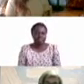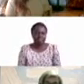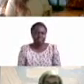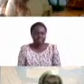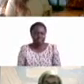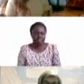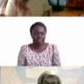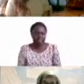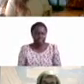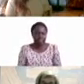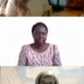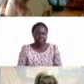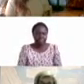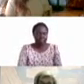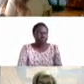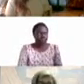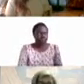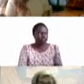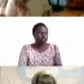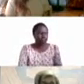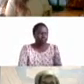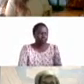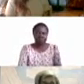And so in other words, they have no rights.